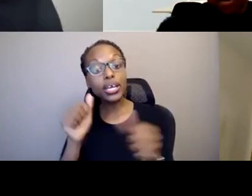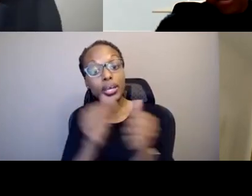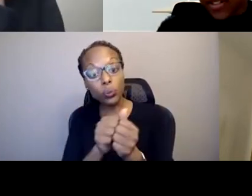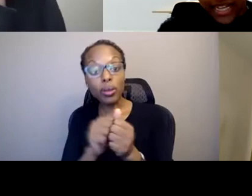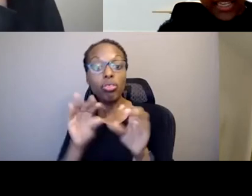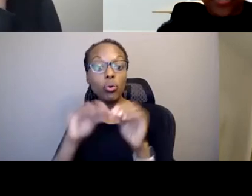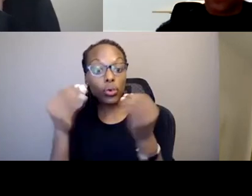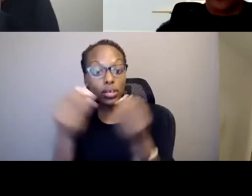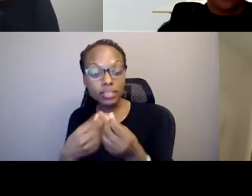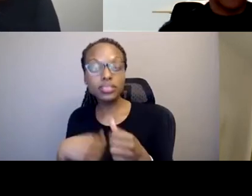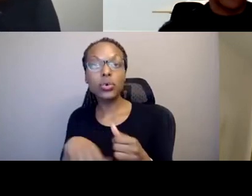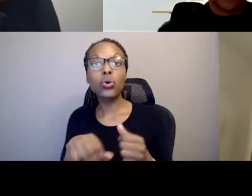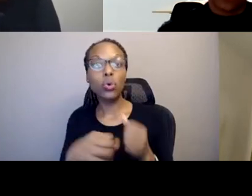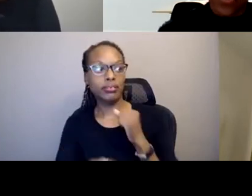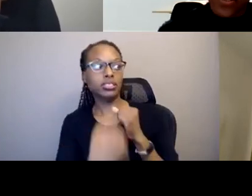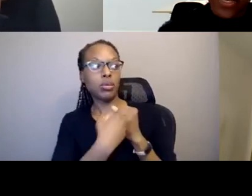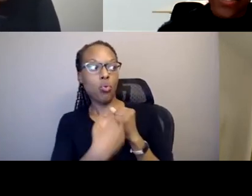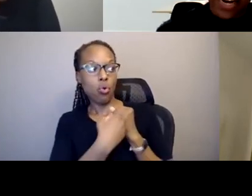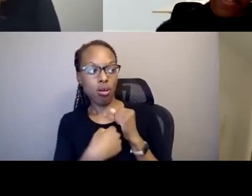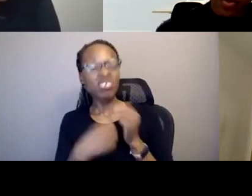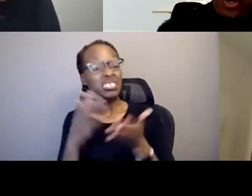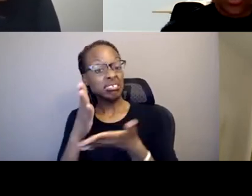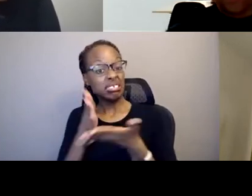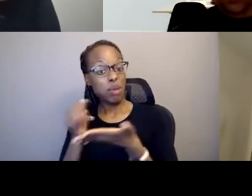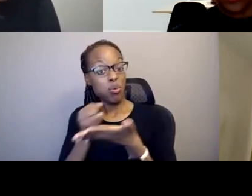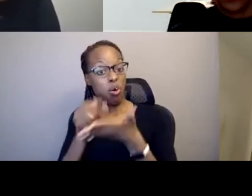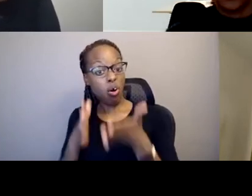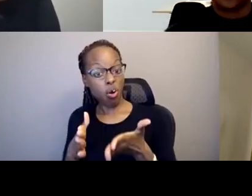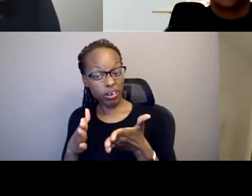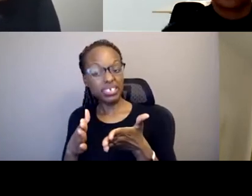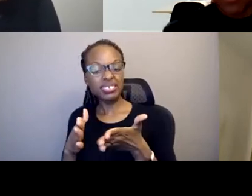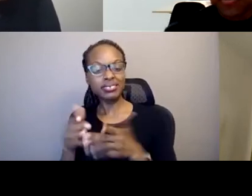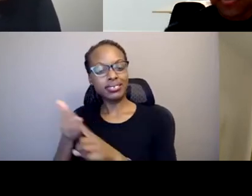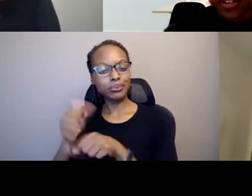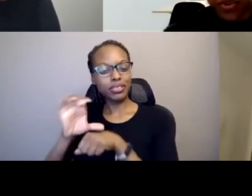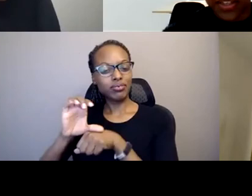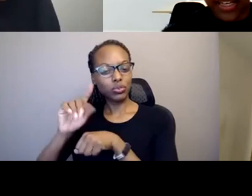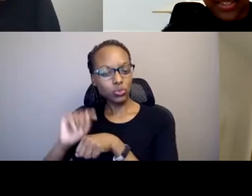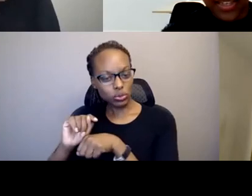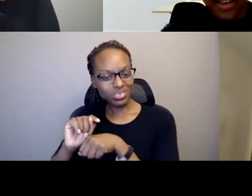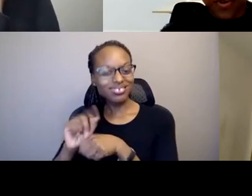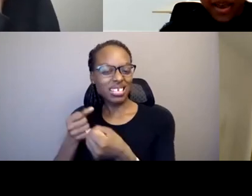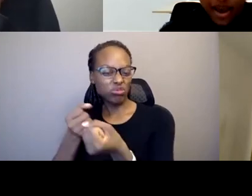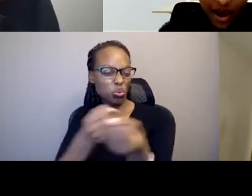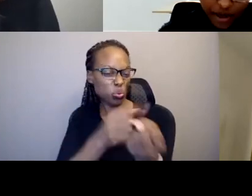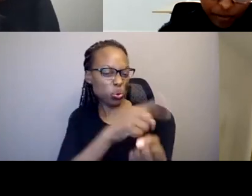For the artists, at least, there were some folks that were consultants that have supported some of these organizations. So they're very familiar with the